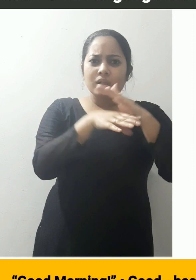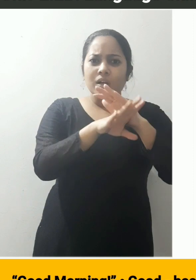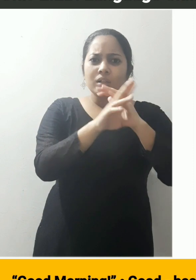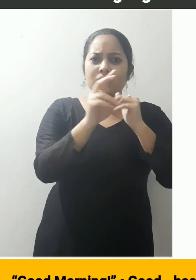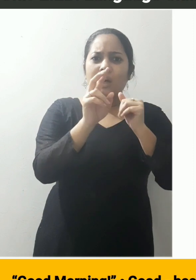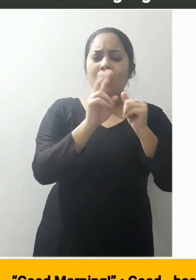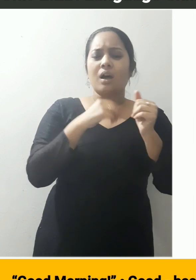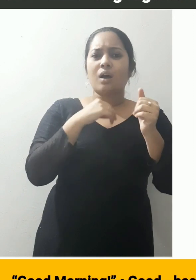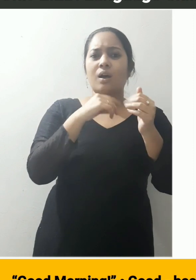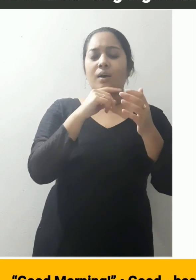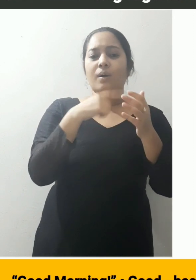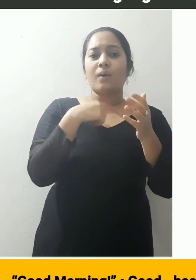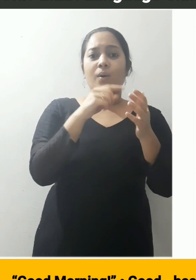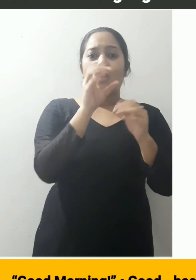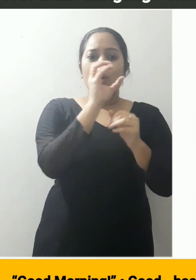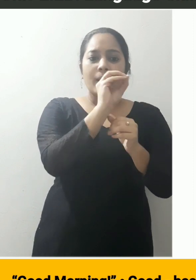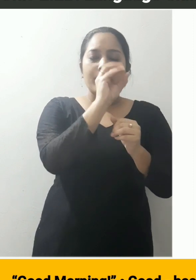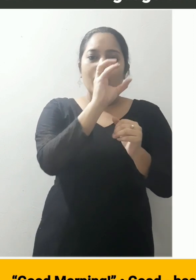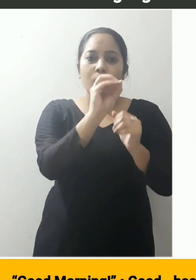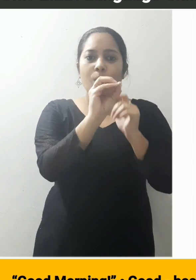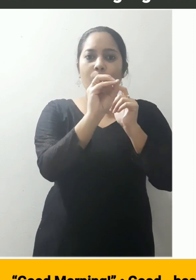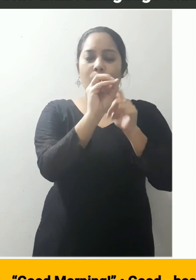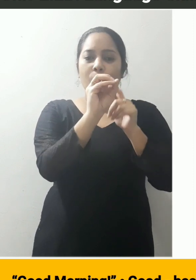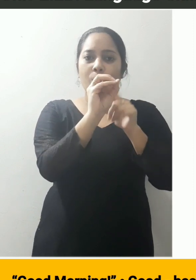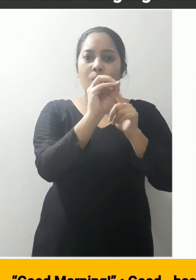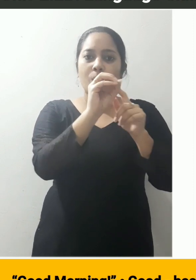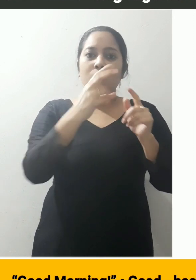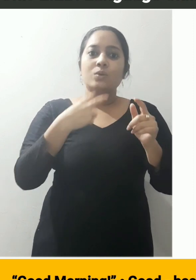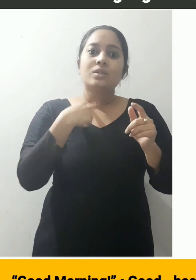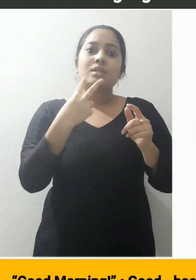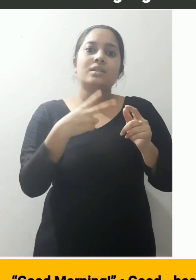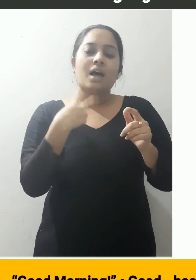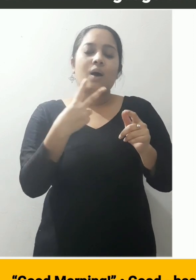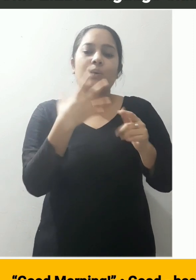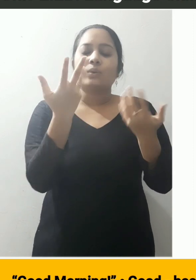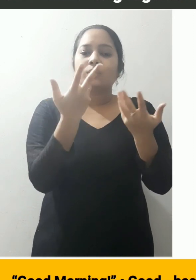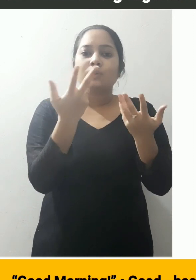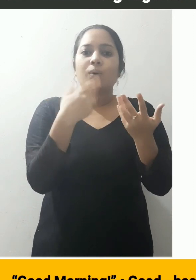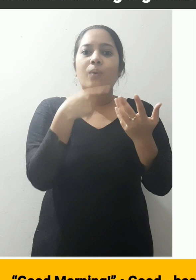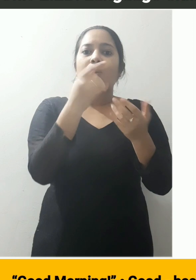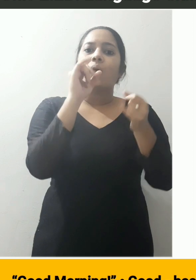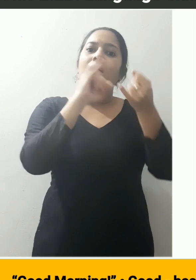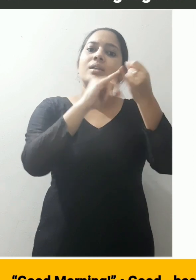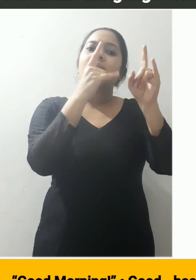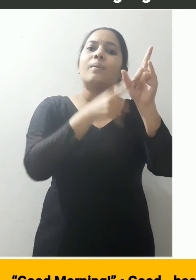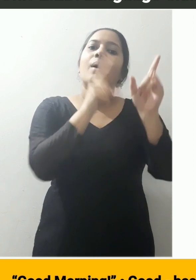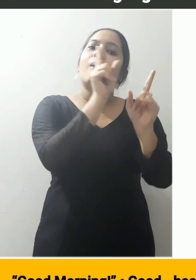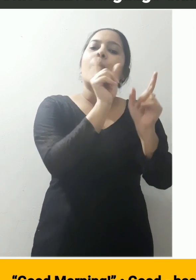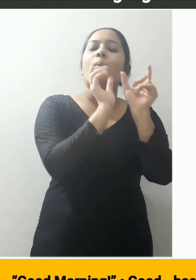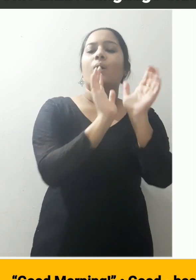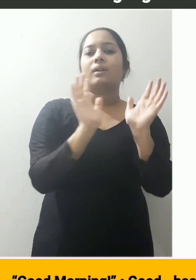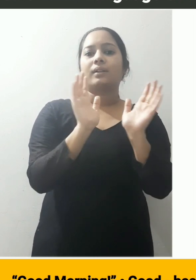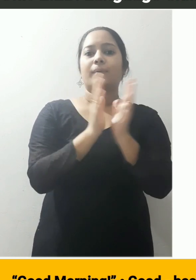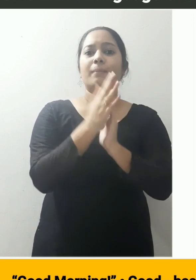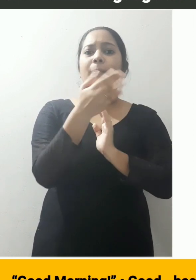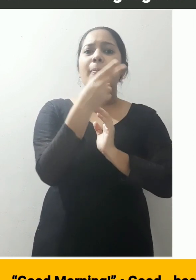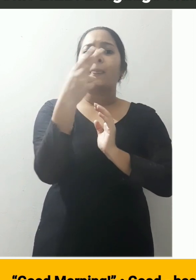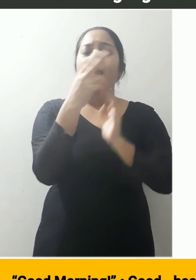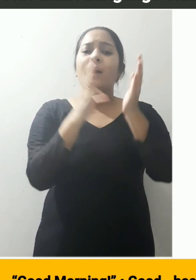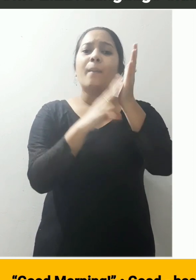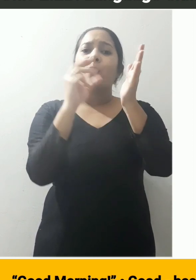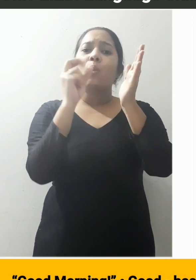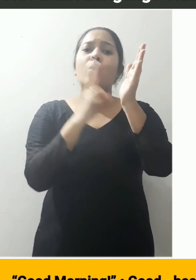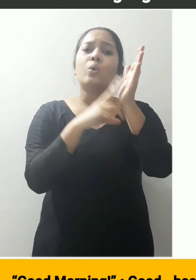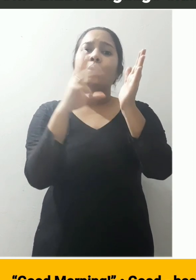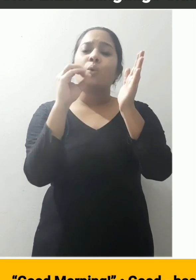sound, double O. So the word has just one syllable, or the word is